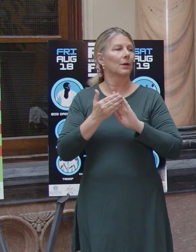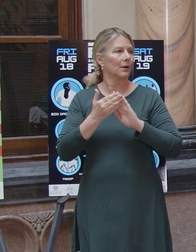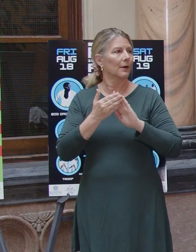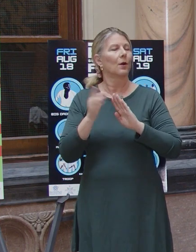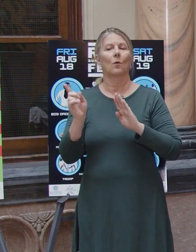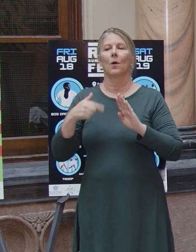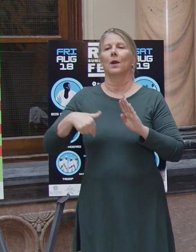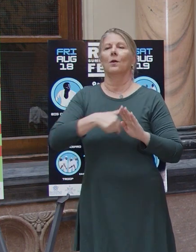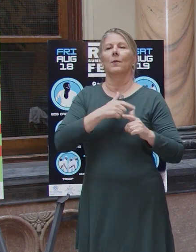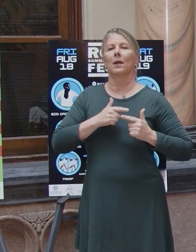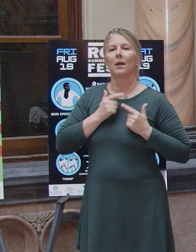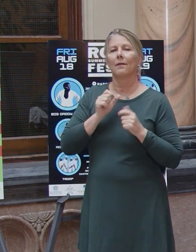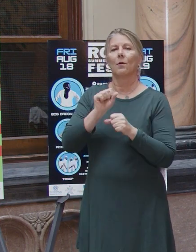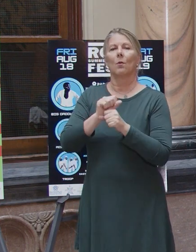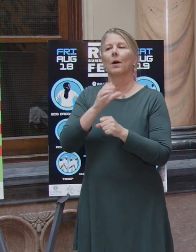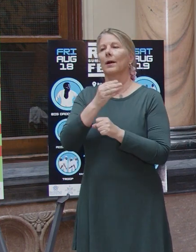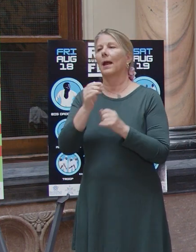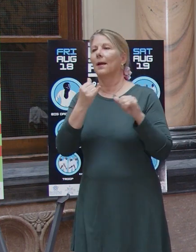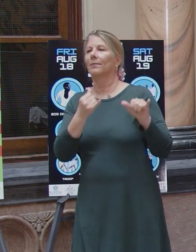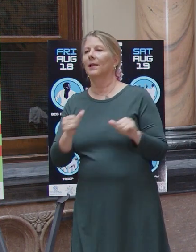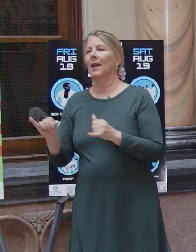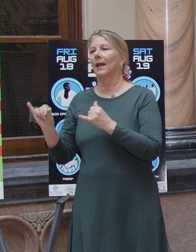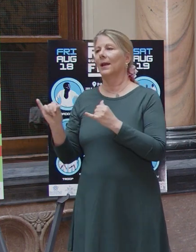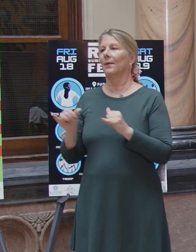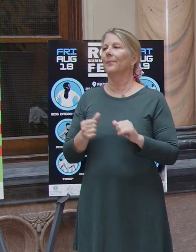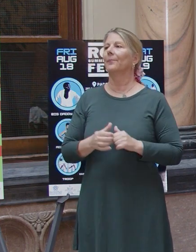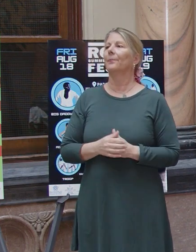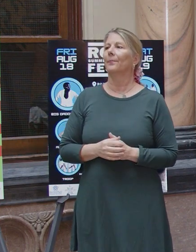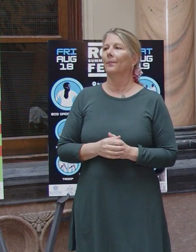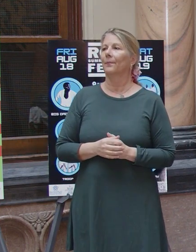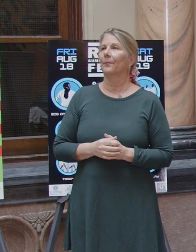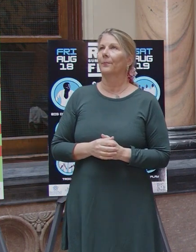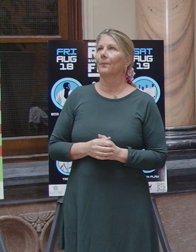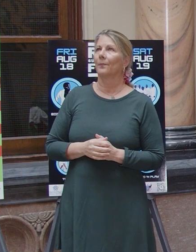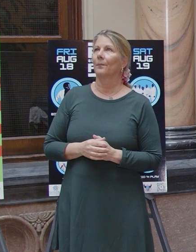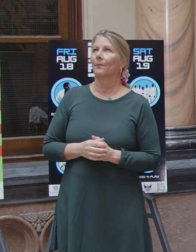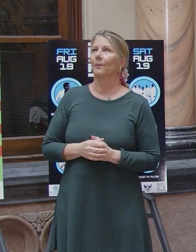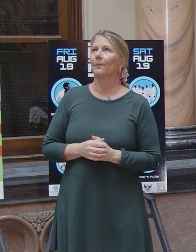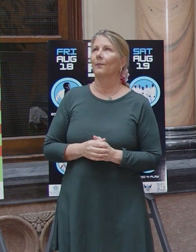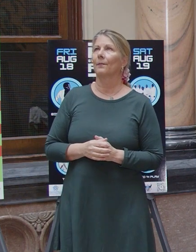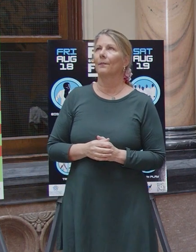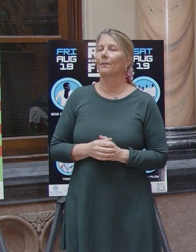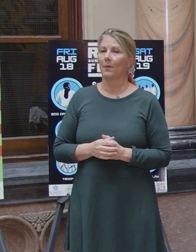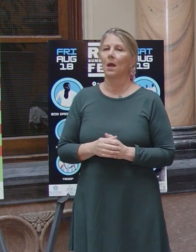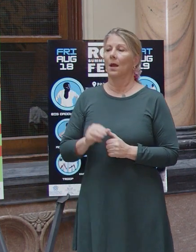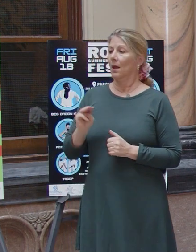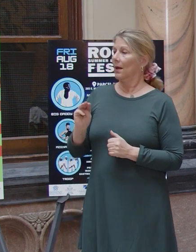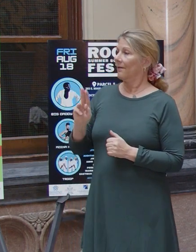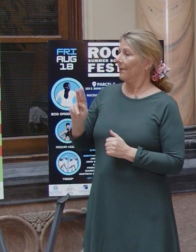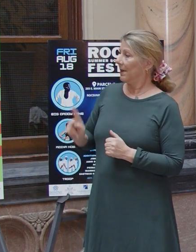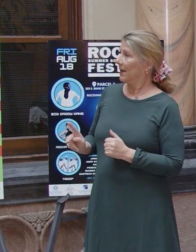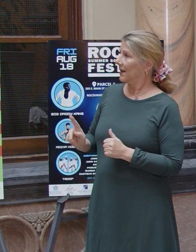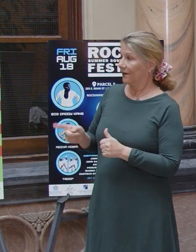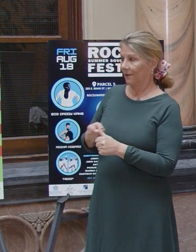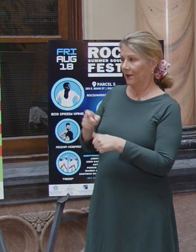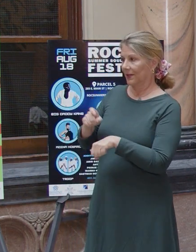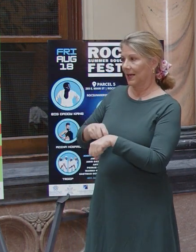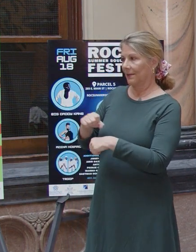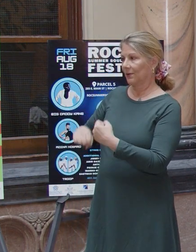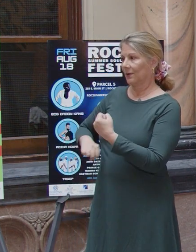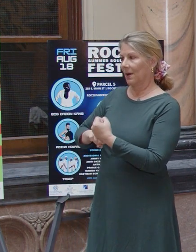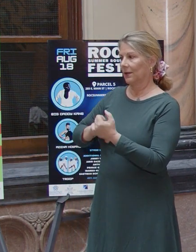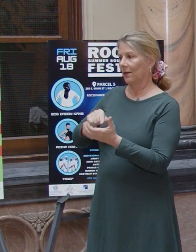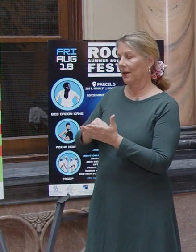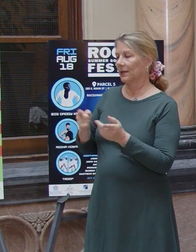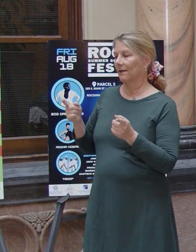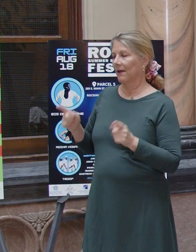live, work, and play. Though this is the first time MVP Healthcare is sponsoring this event, we know